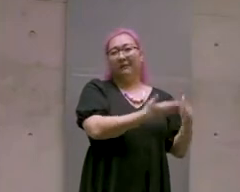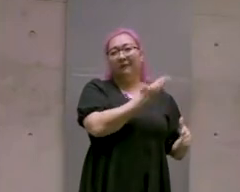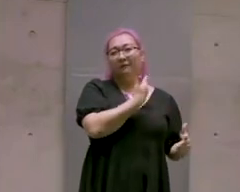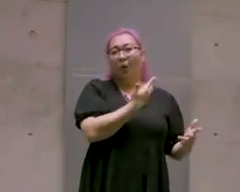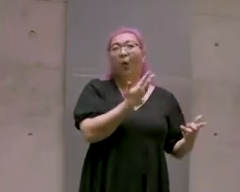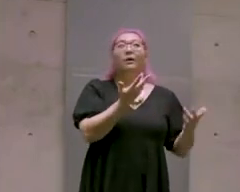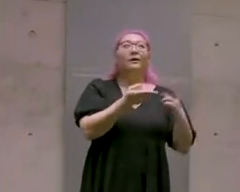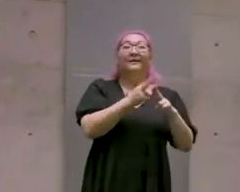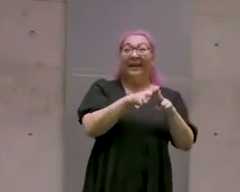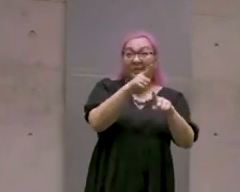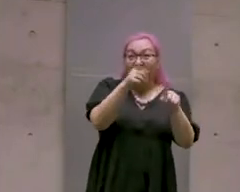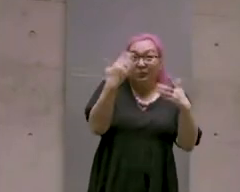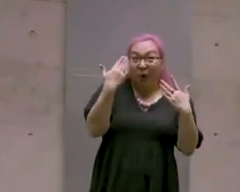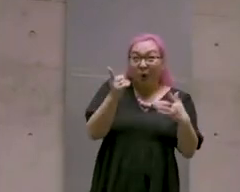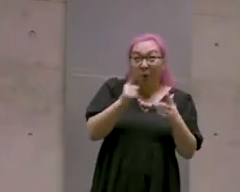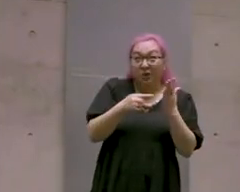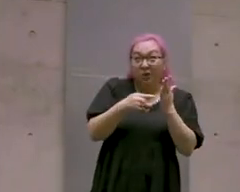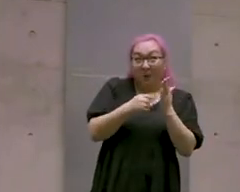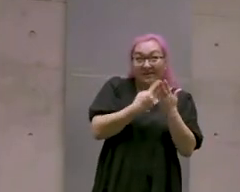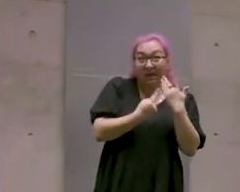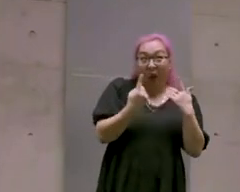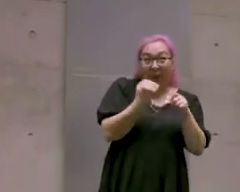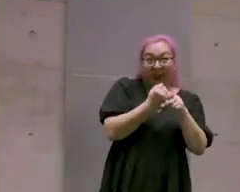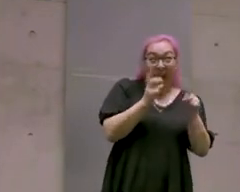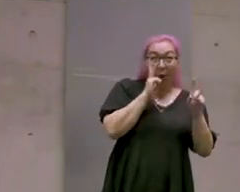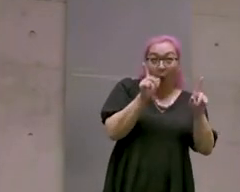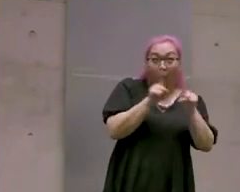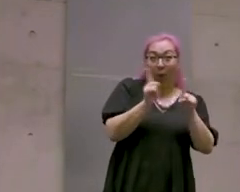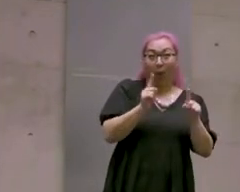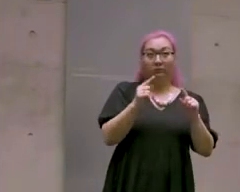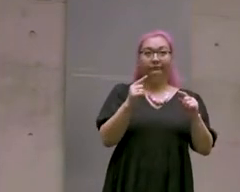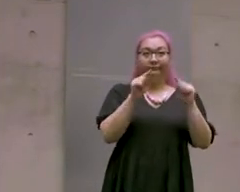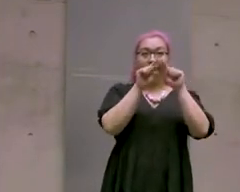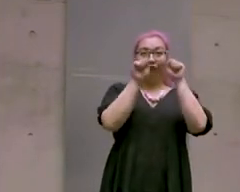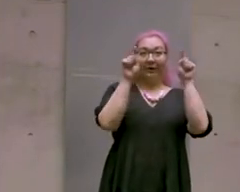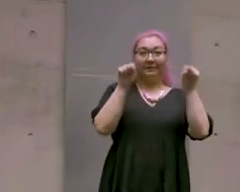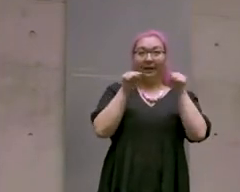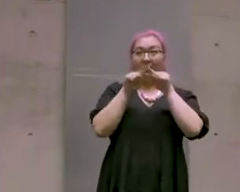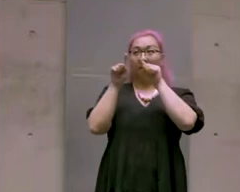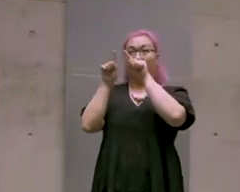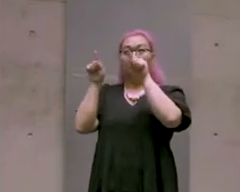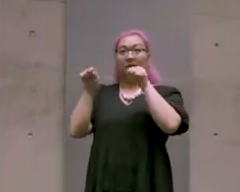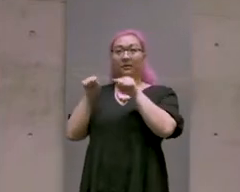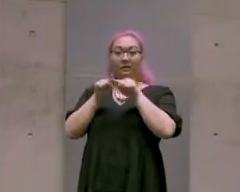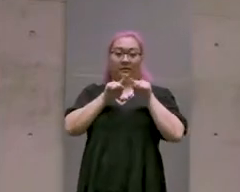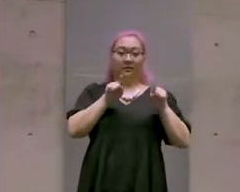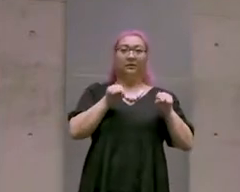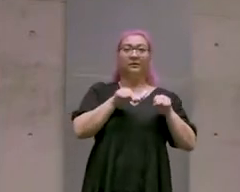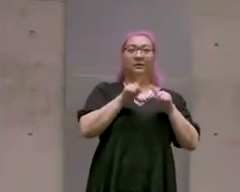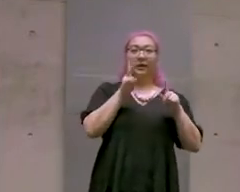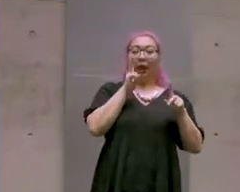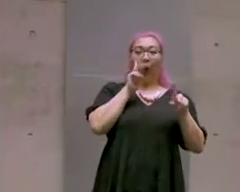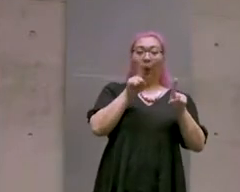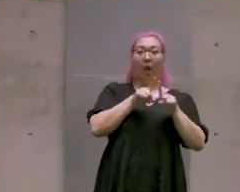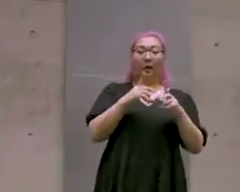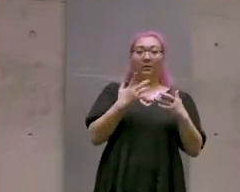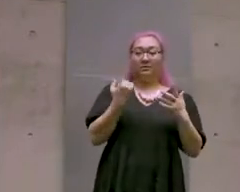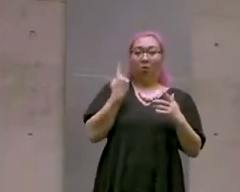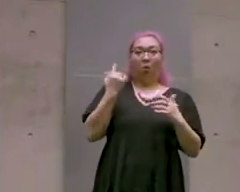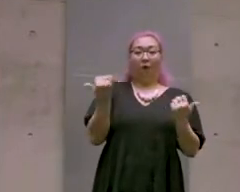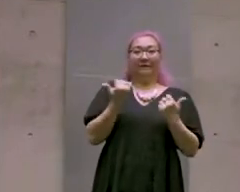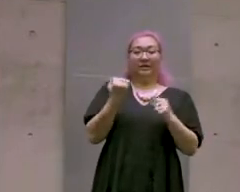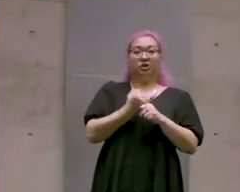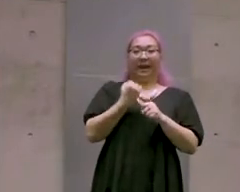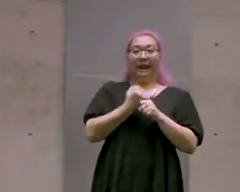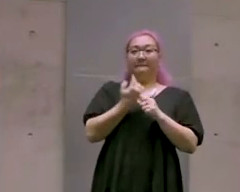is, it's literally rectangles. It looks like a game where no one's made the art yet. Like, it's just... But what was weird was because of the moment, it's